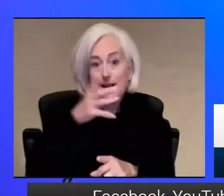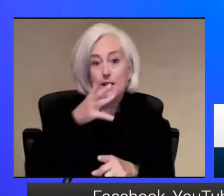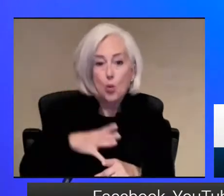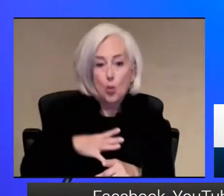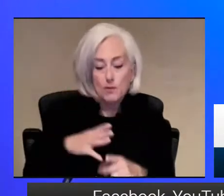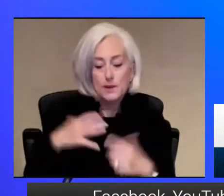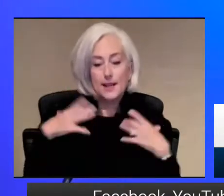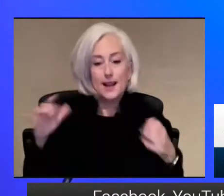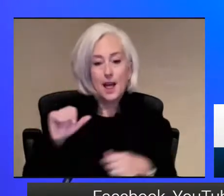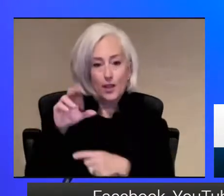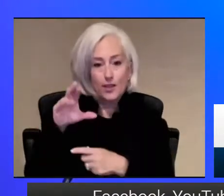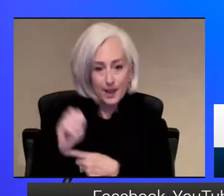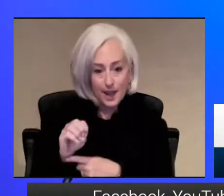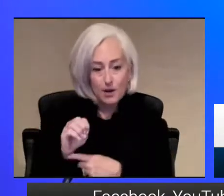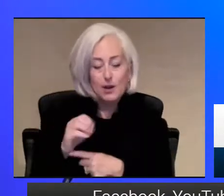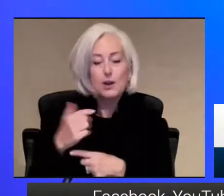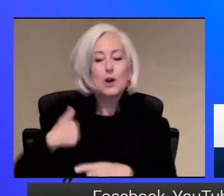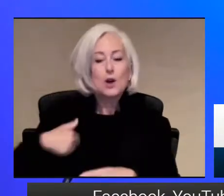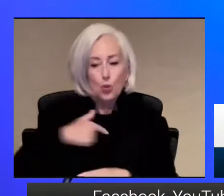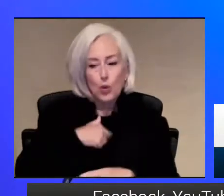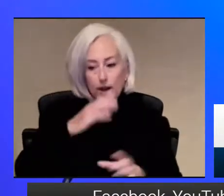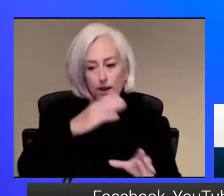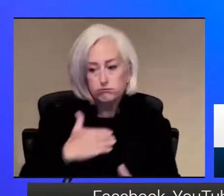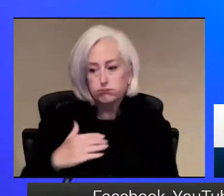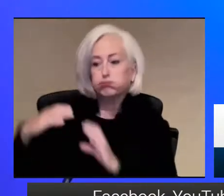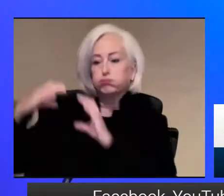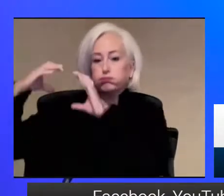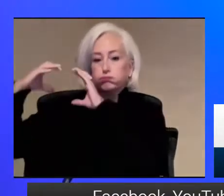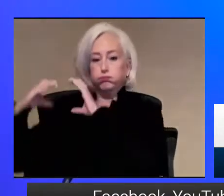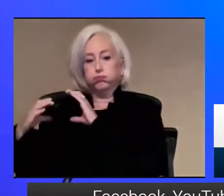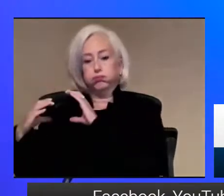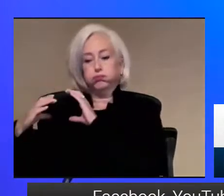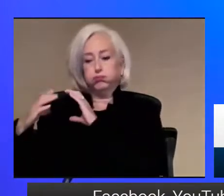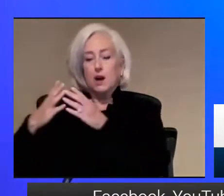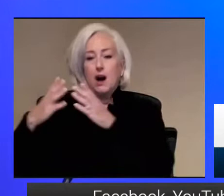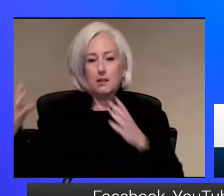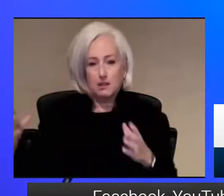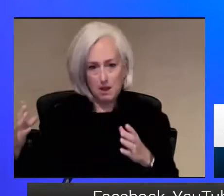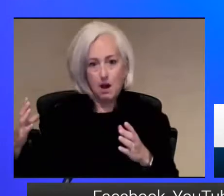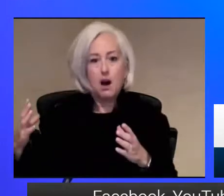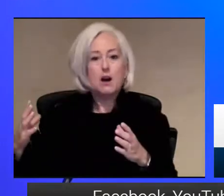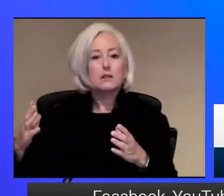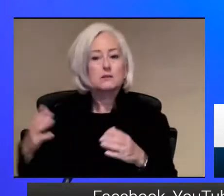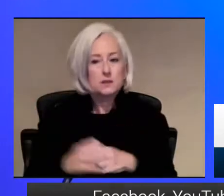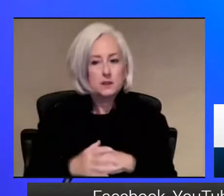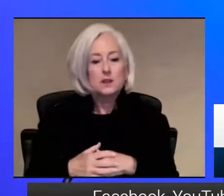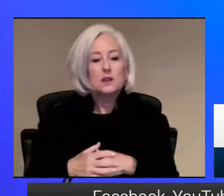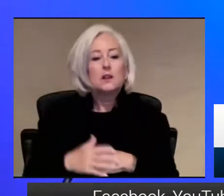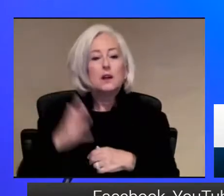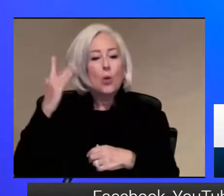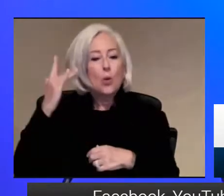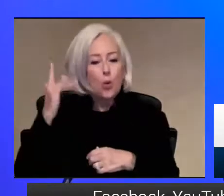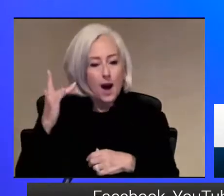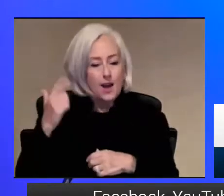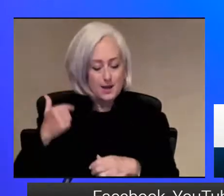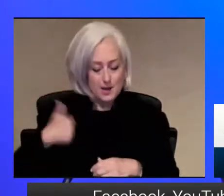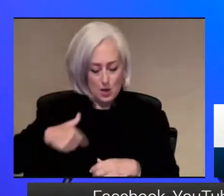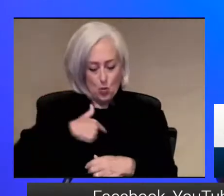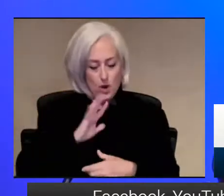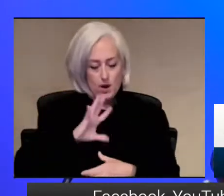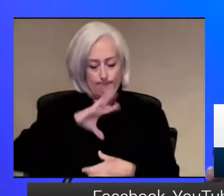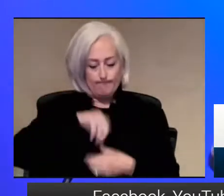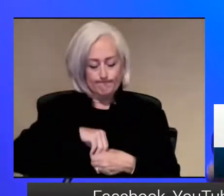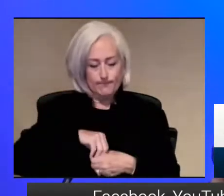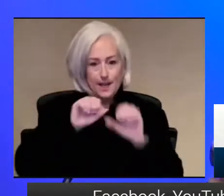carry a lot of the burden. We're a lot of the blame when it comes to that, because we're part of that system that they don't trust, right? So building that trust is really